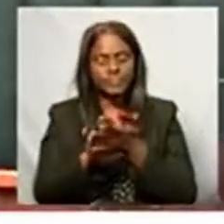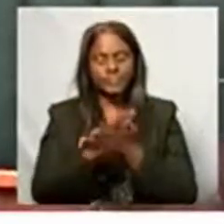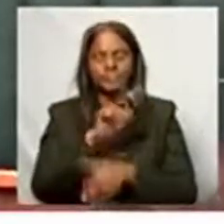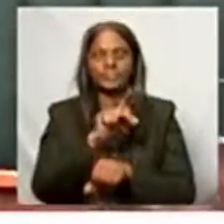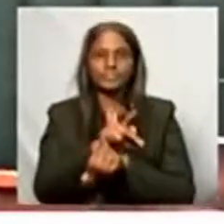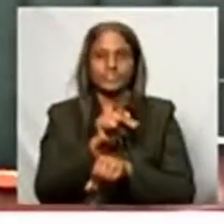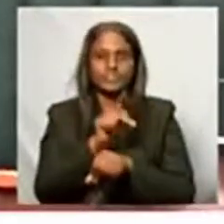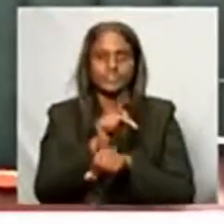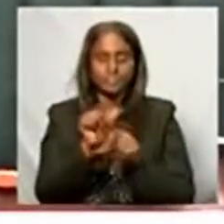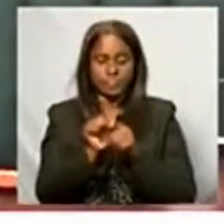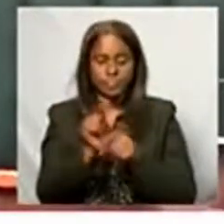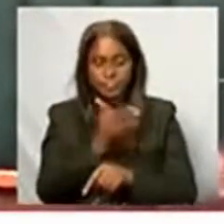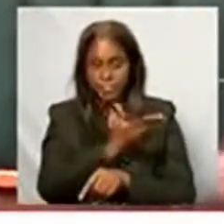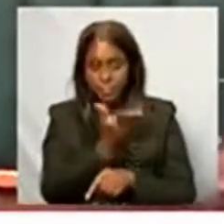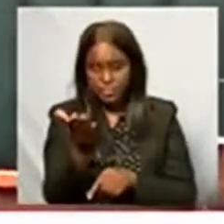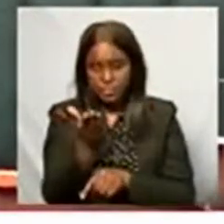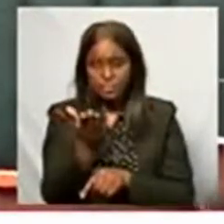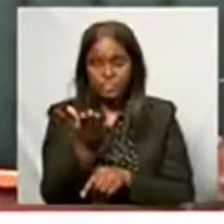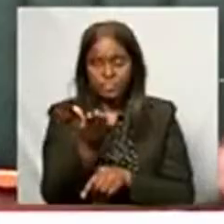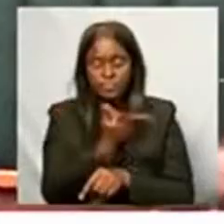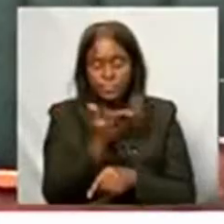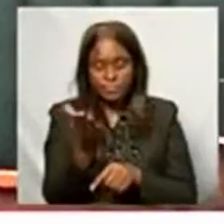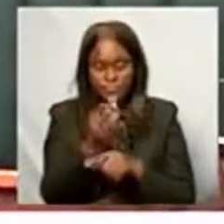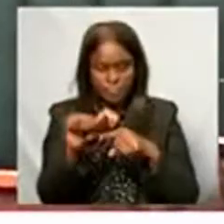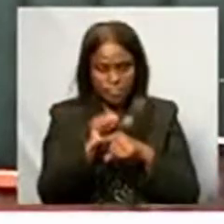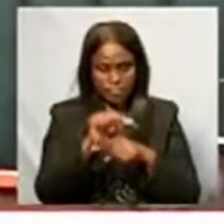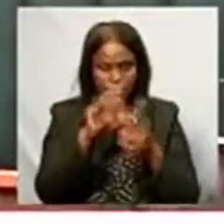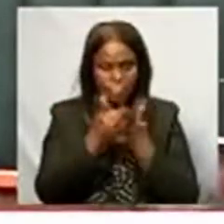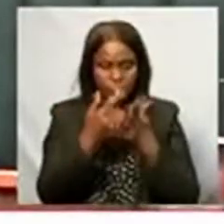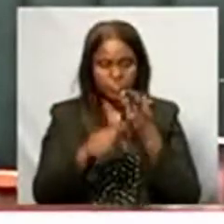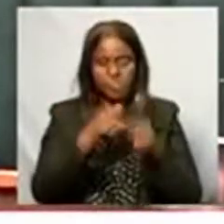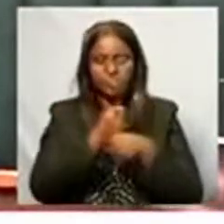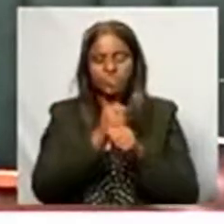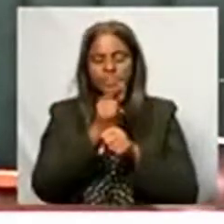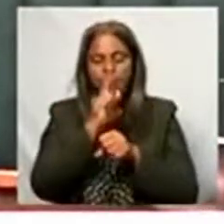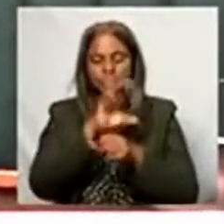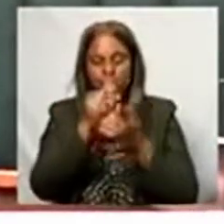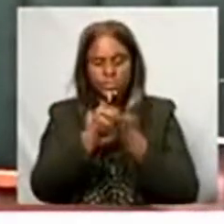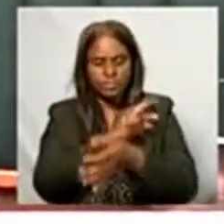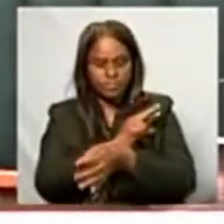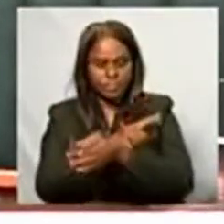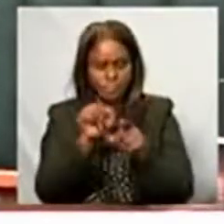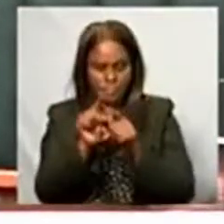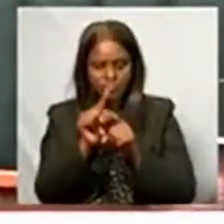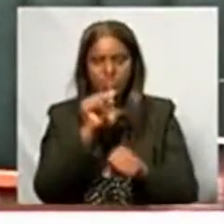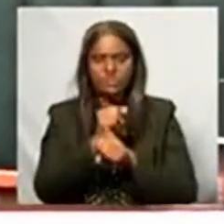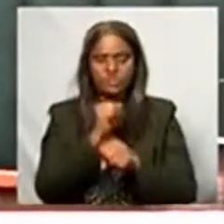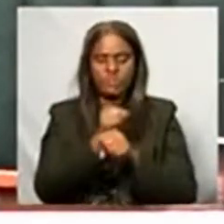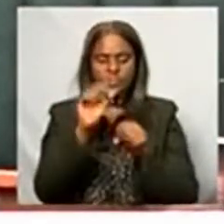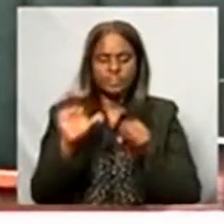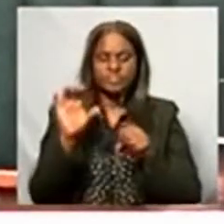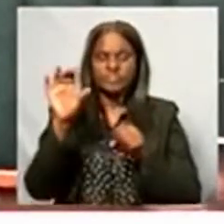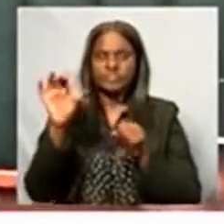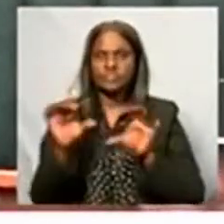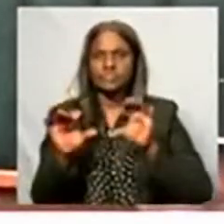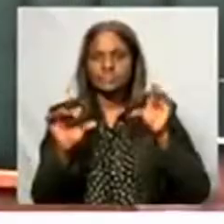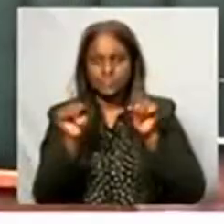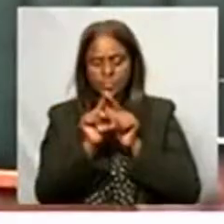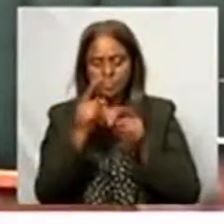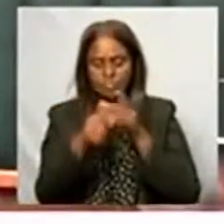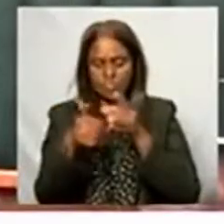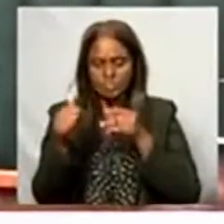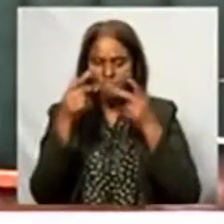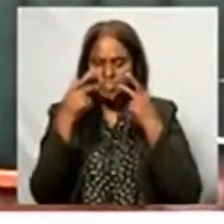projects. These practices ensure that resources are optimally allocated and that